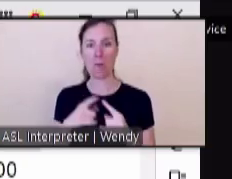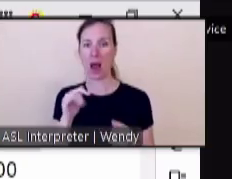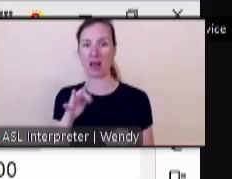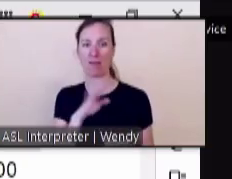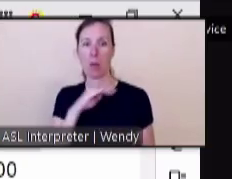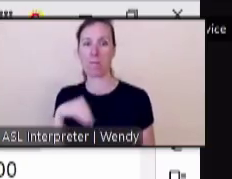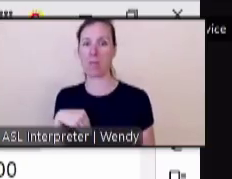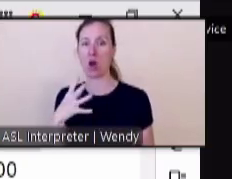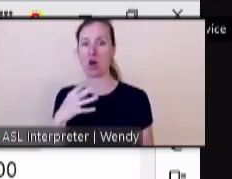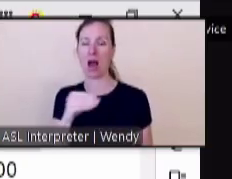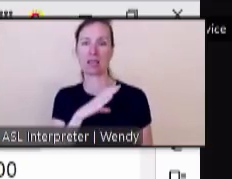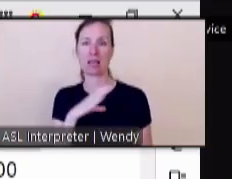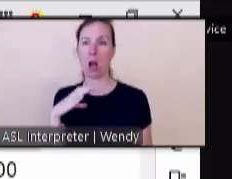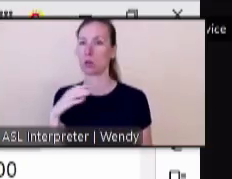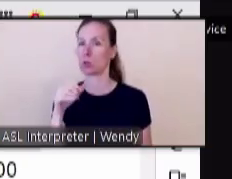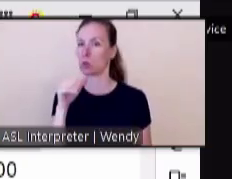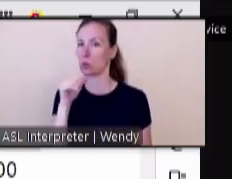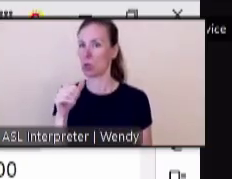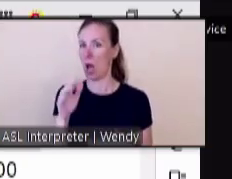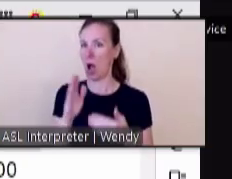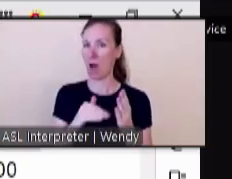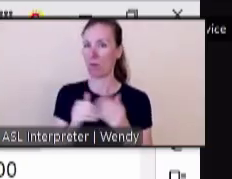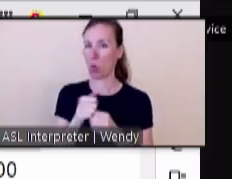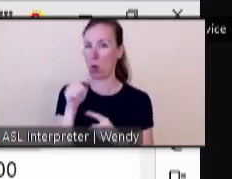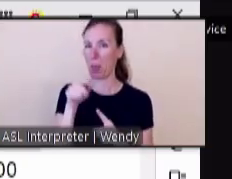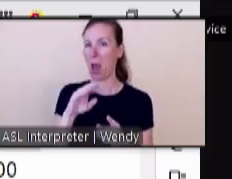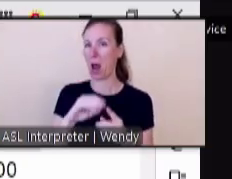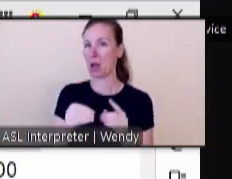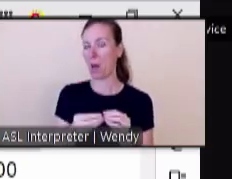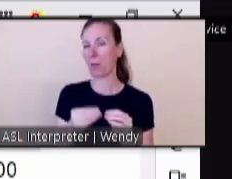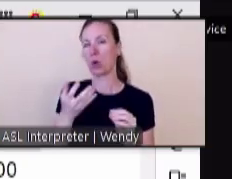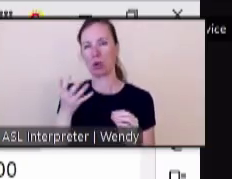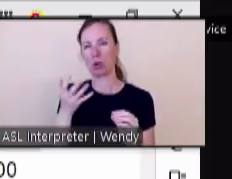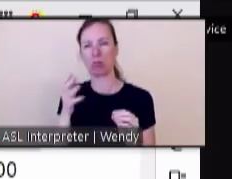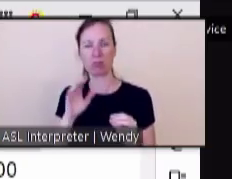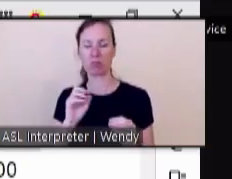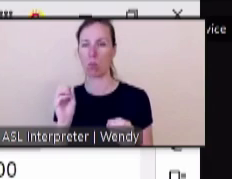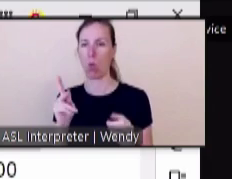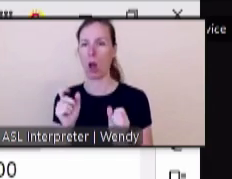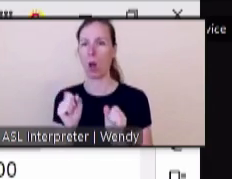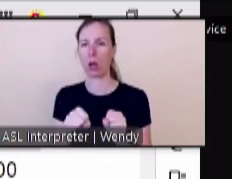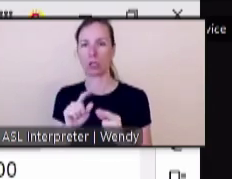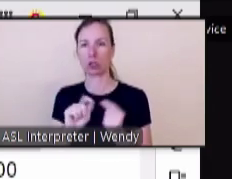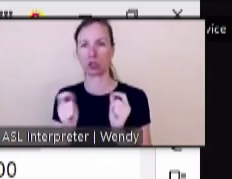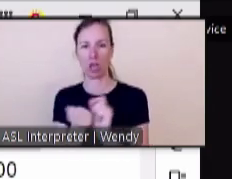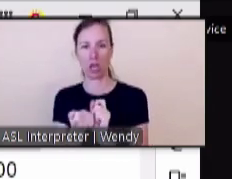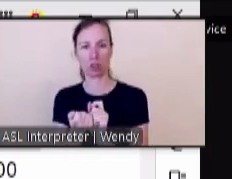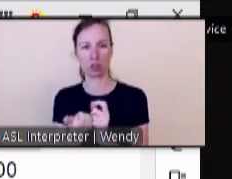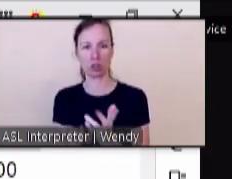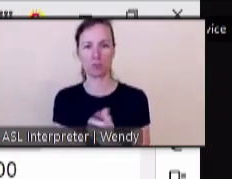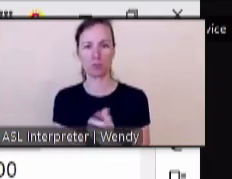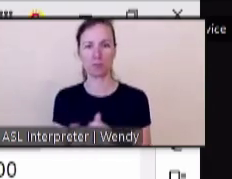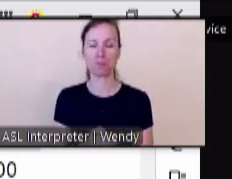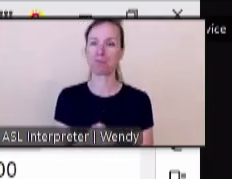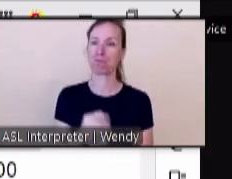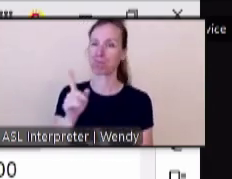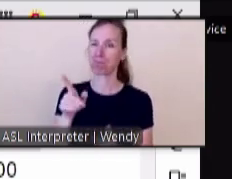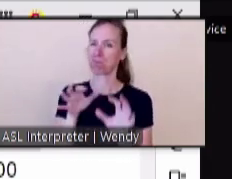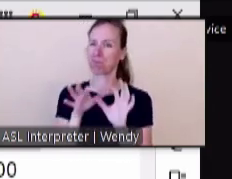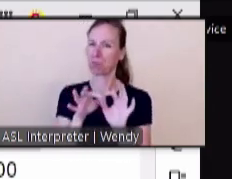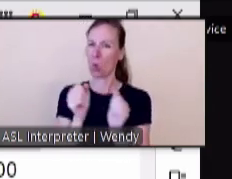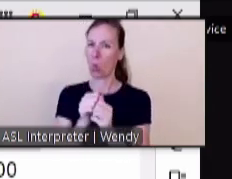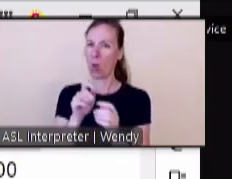to change it if necessary. Your question regarding program open space, there was a conference call regarding program